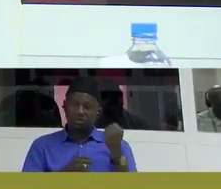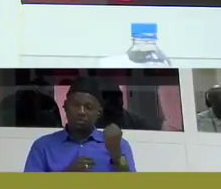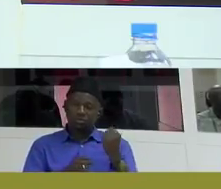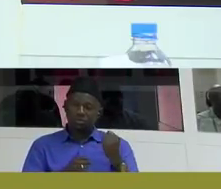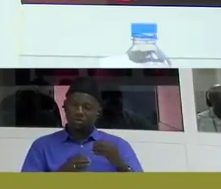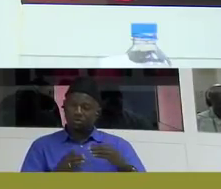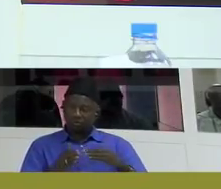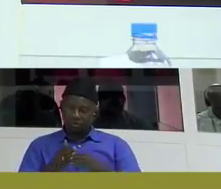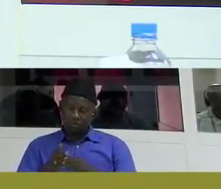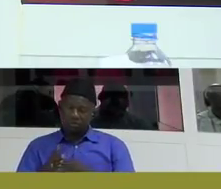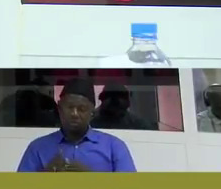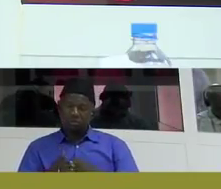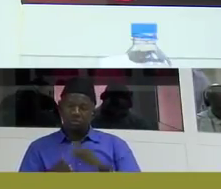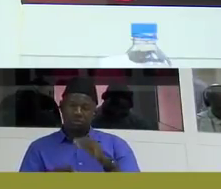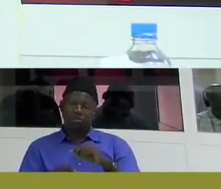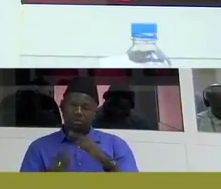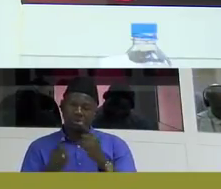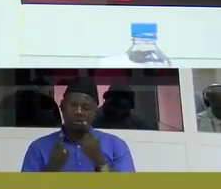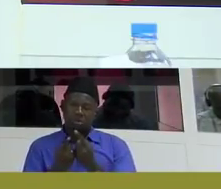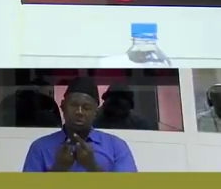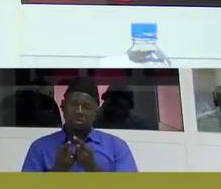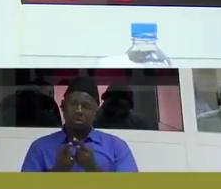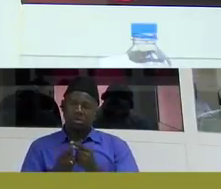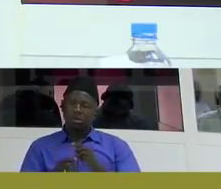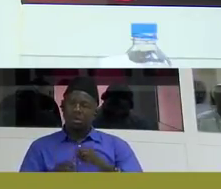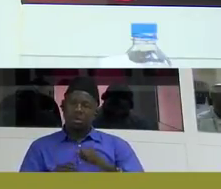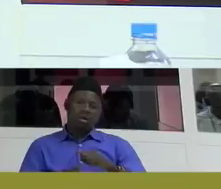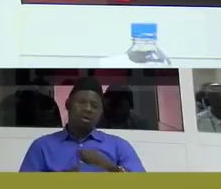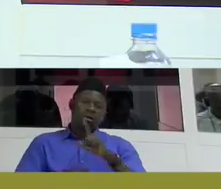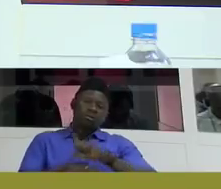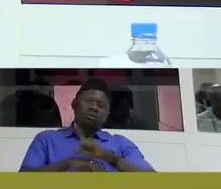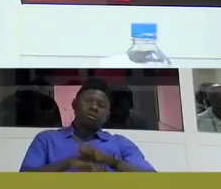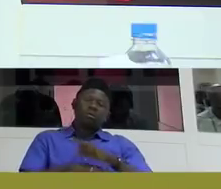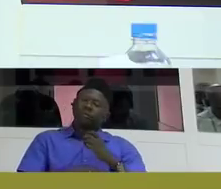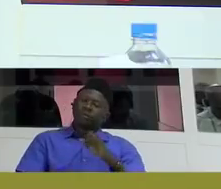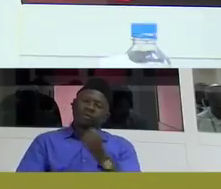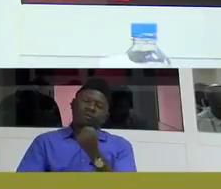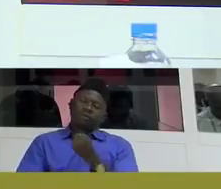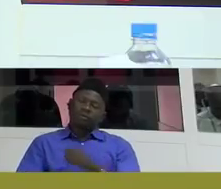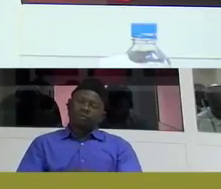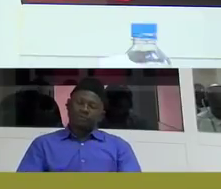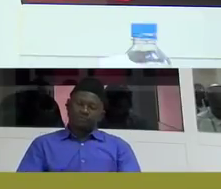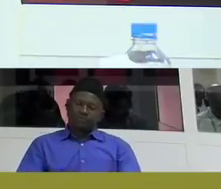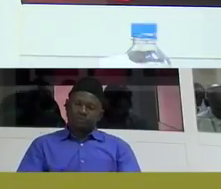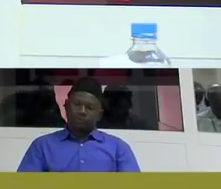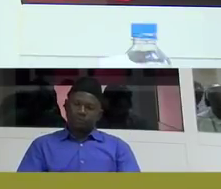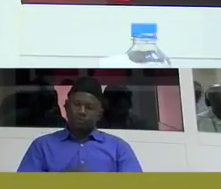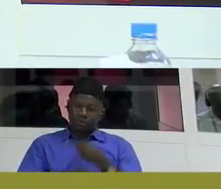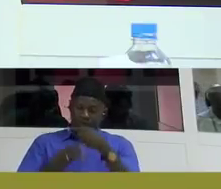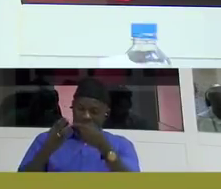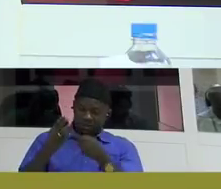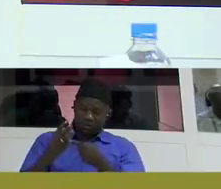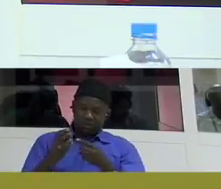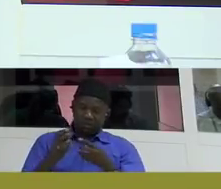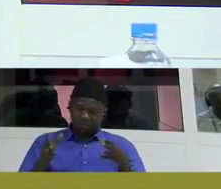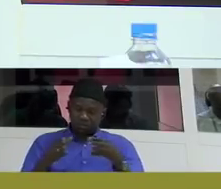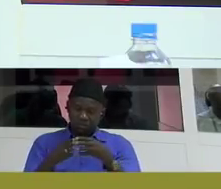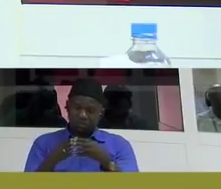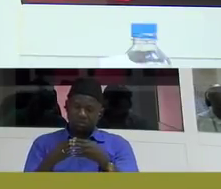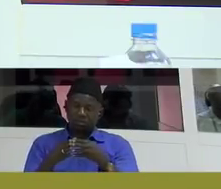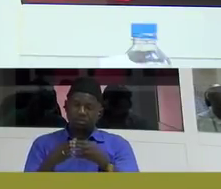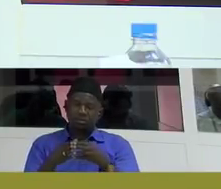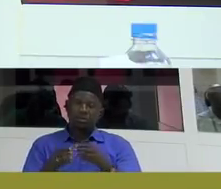do things that ordinary would be difficult. So they came together